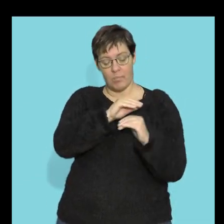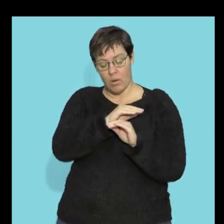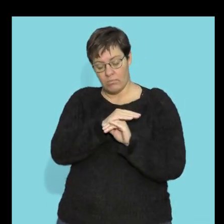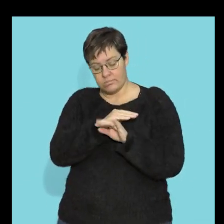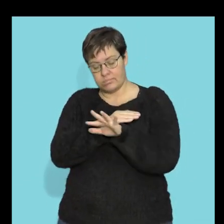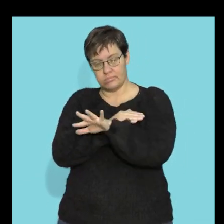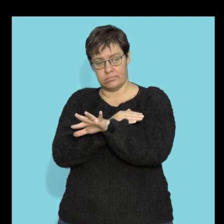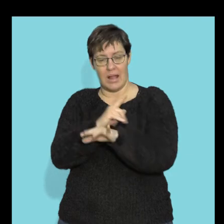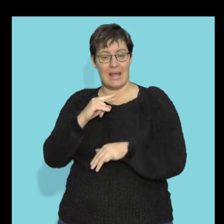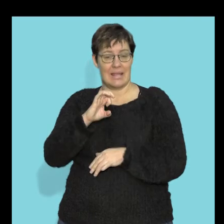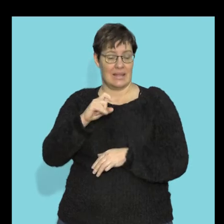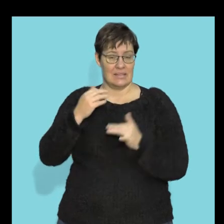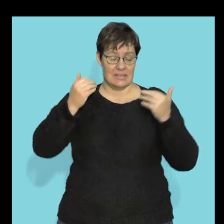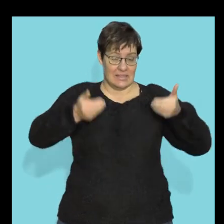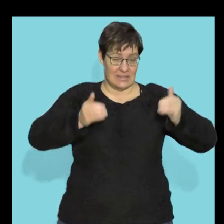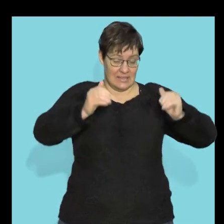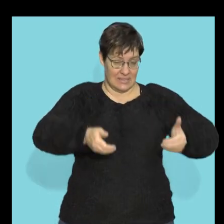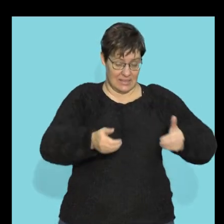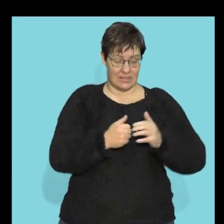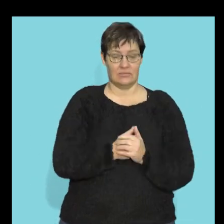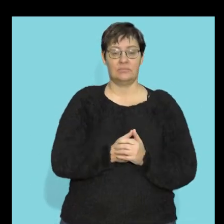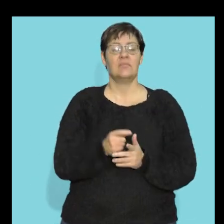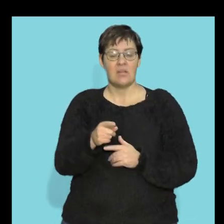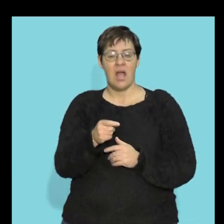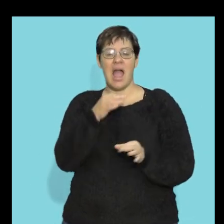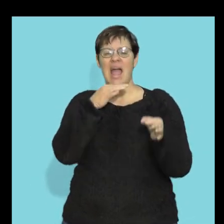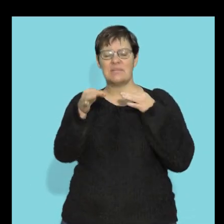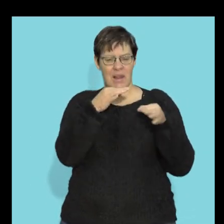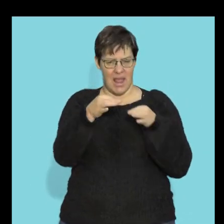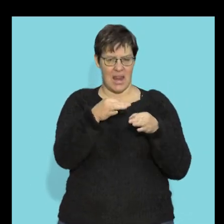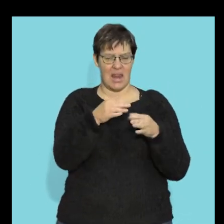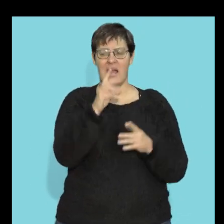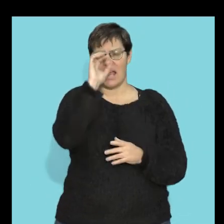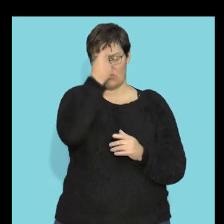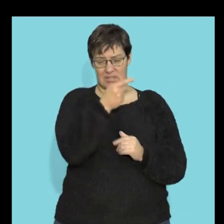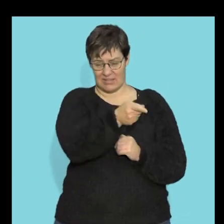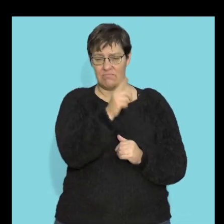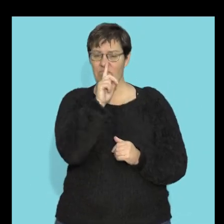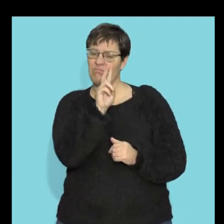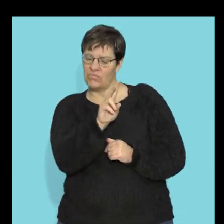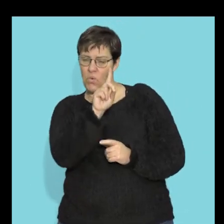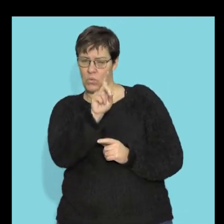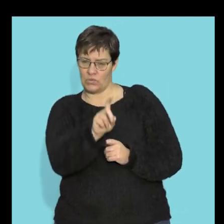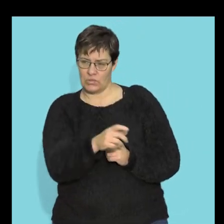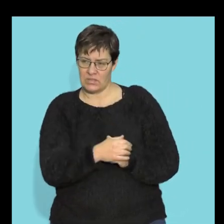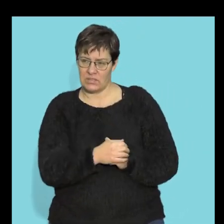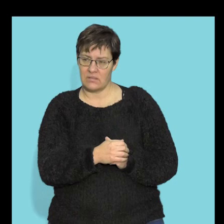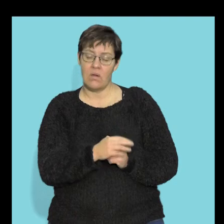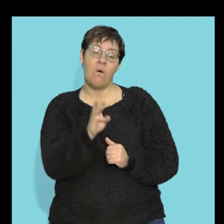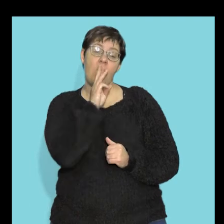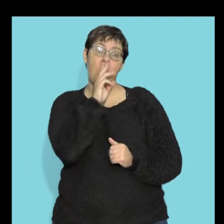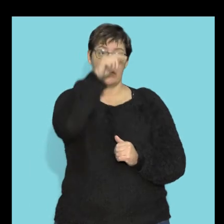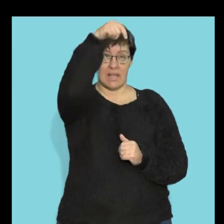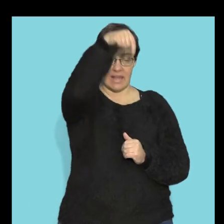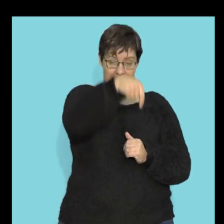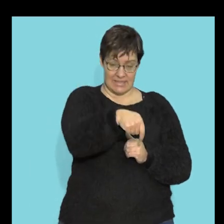So we have the concept, I'm explaining the concept because it's going to be interesting or important when we look at the questions. So the water